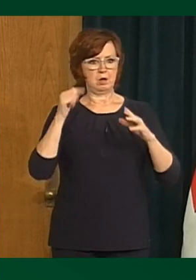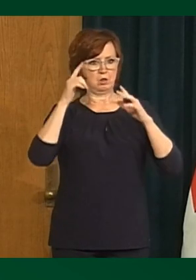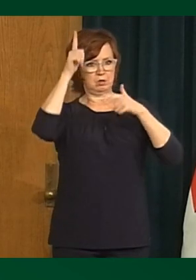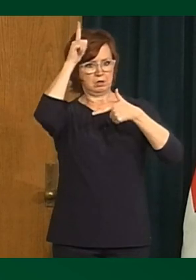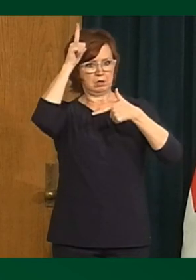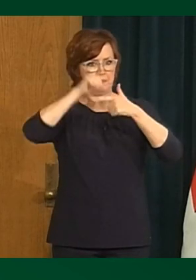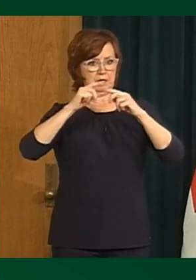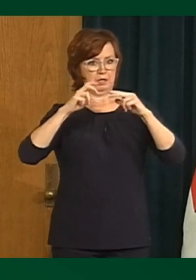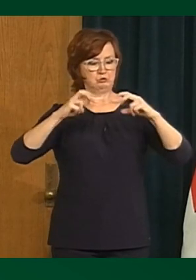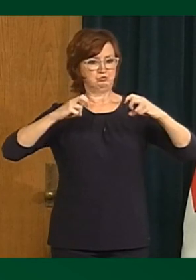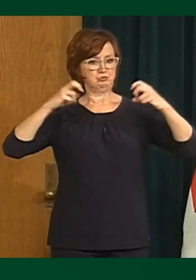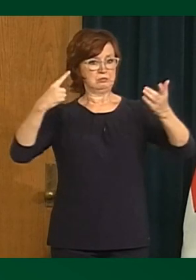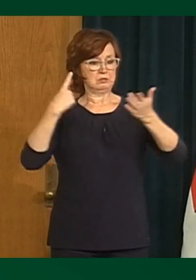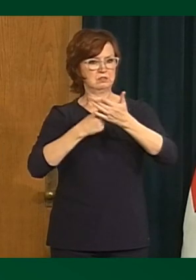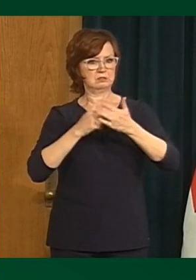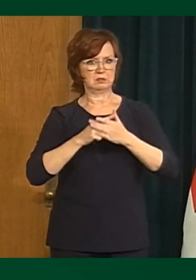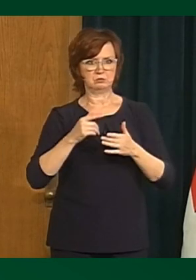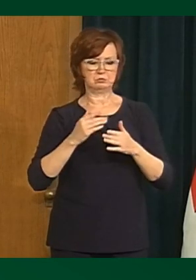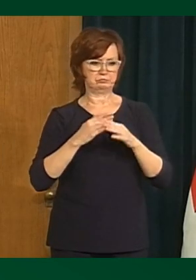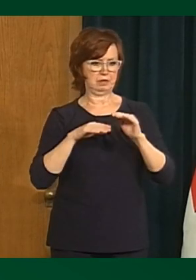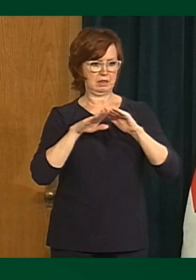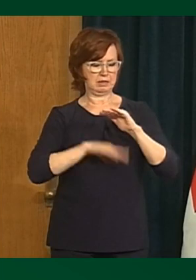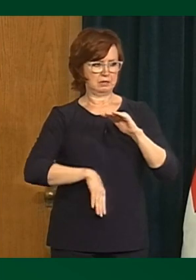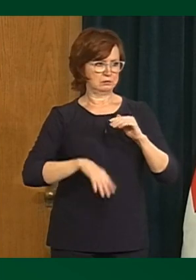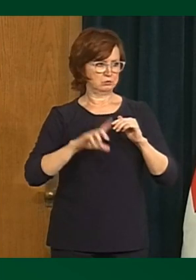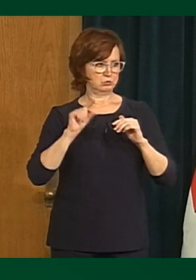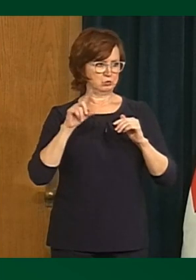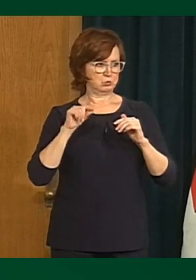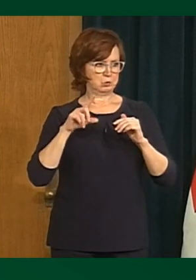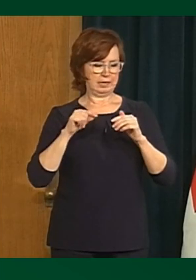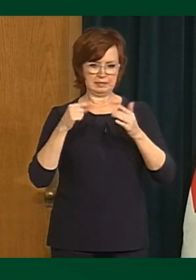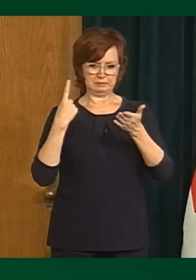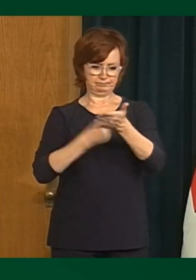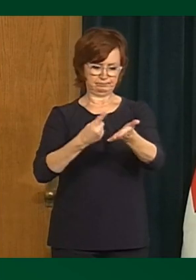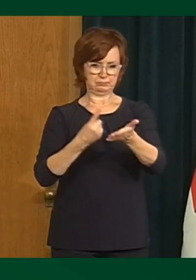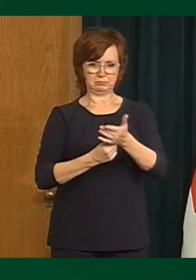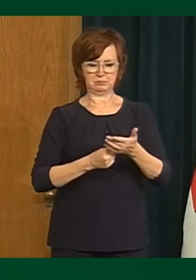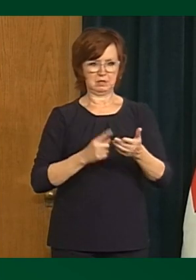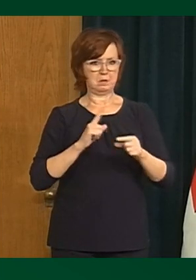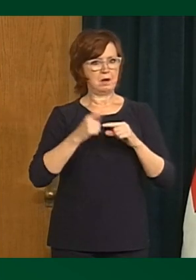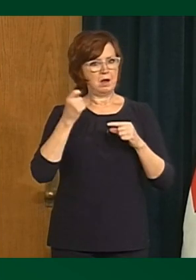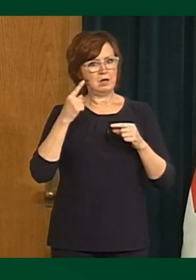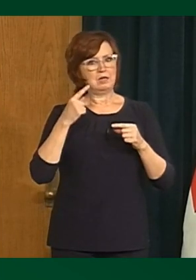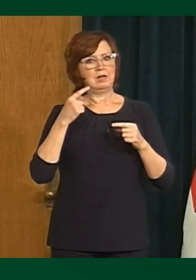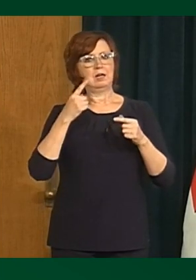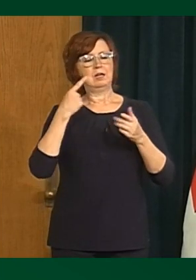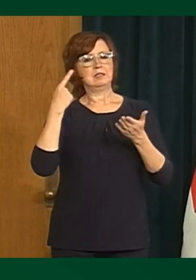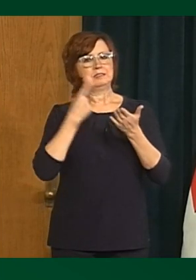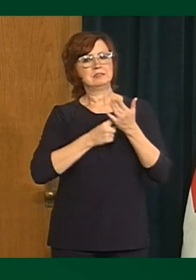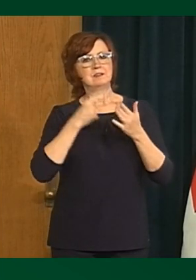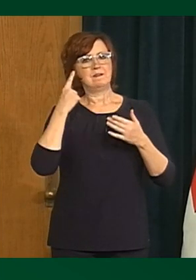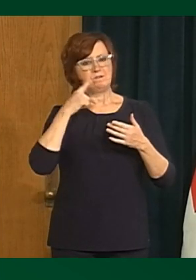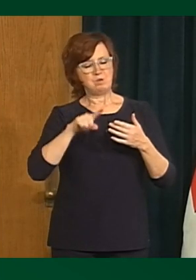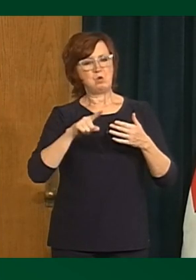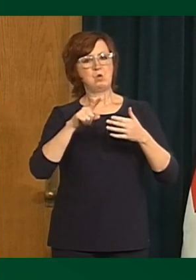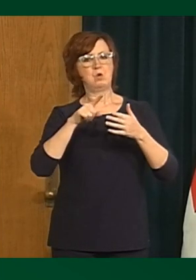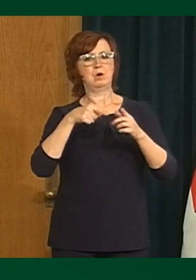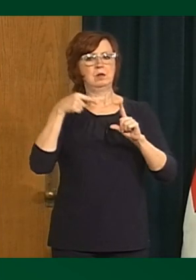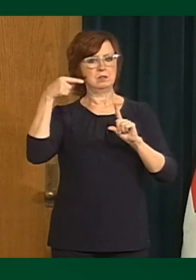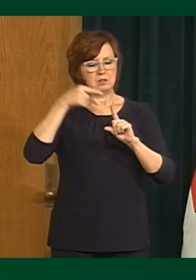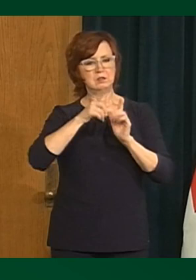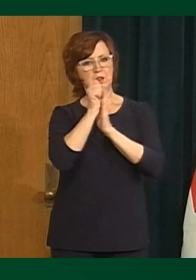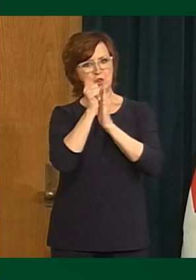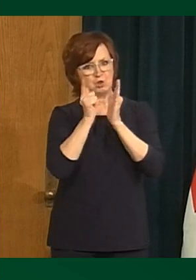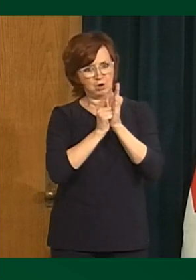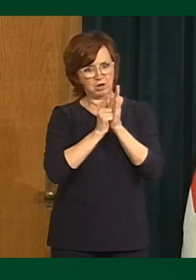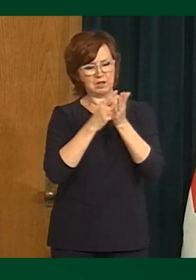altered. The intent of most of those sitting days has been to pass very specific pieces of legislation in certain